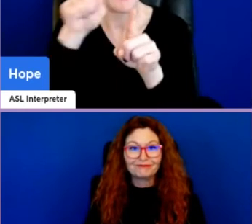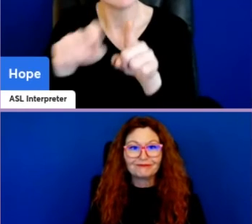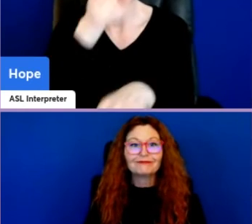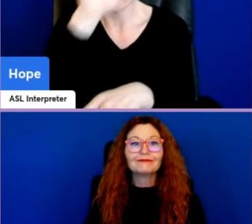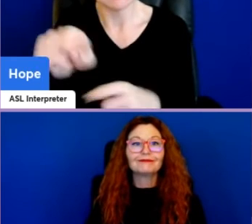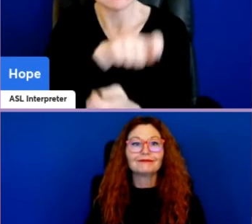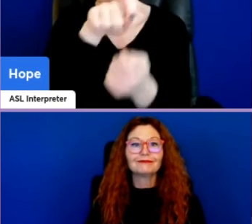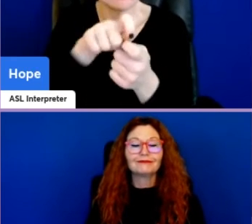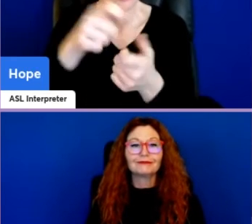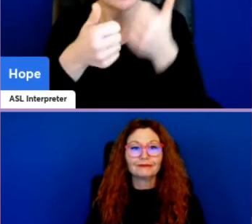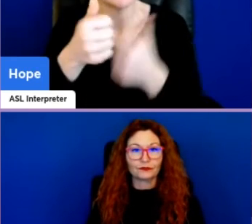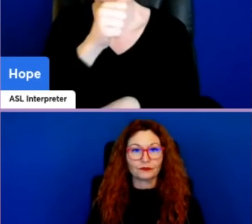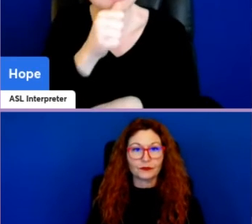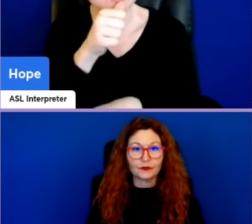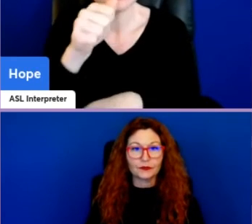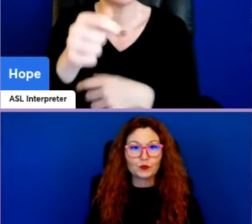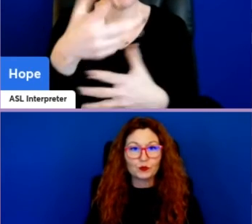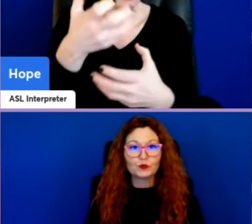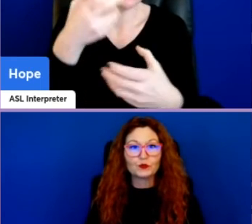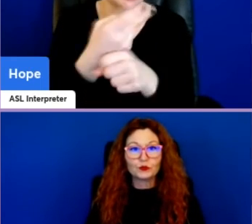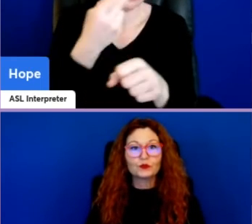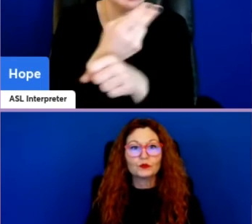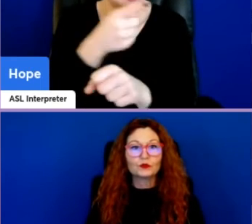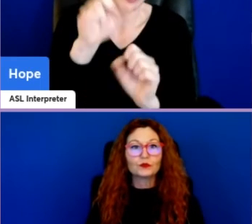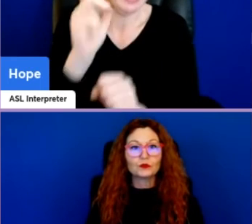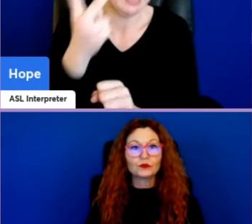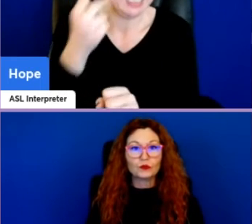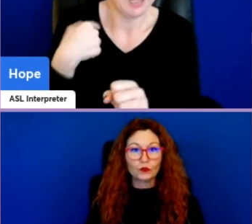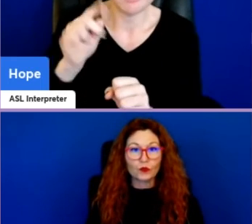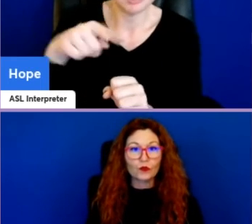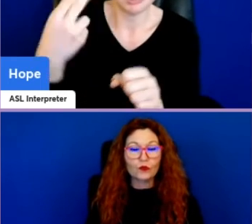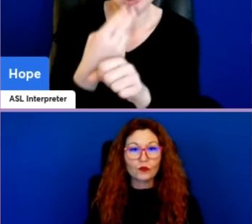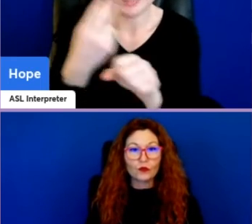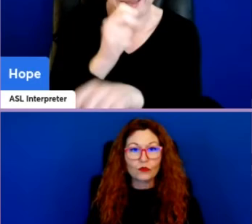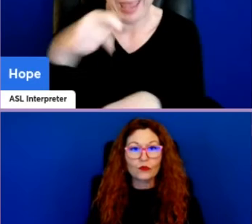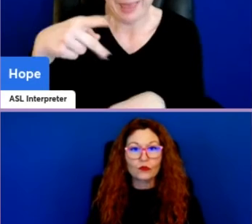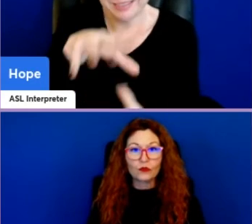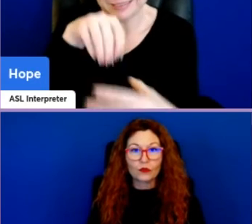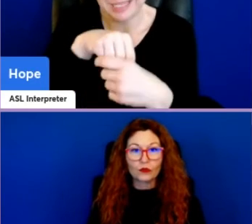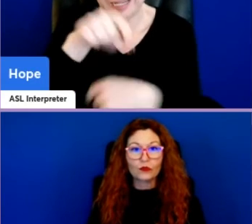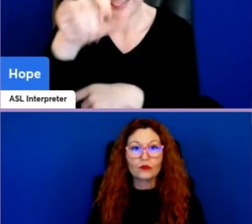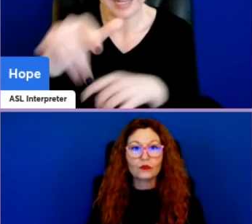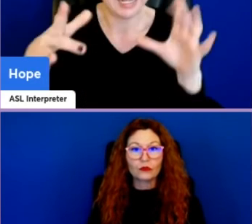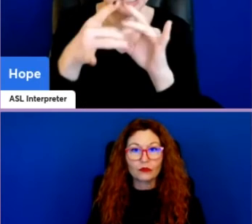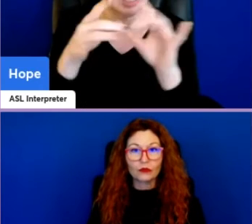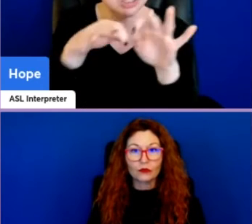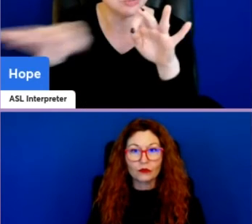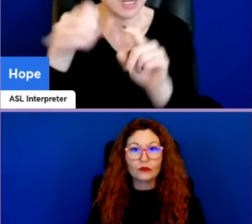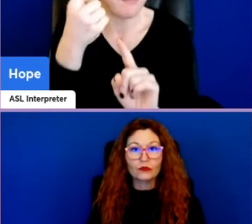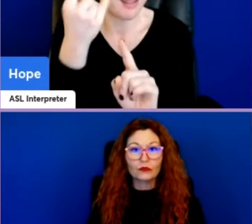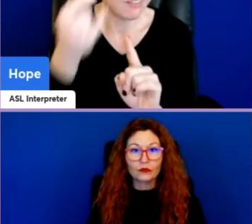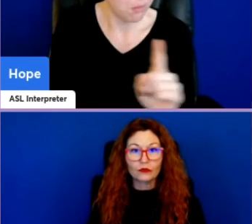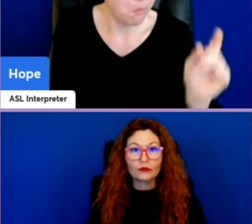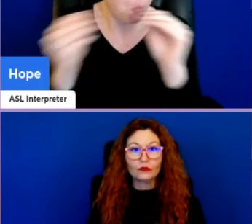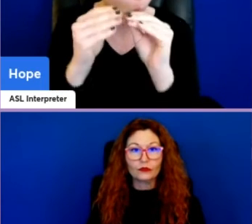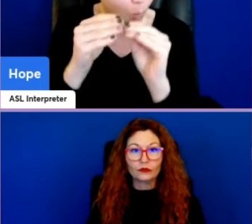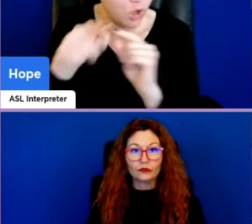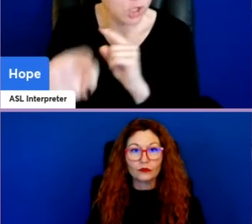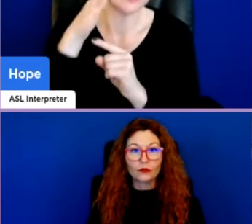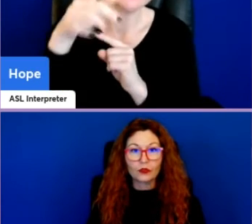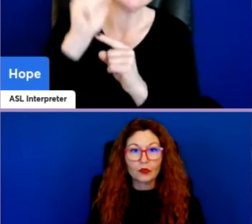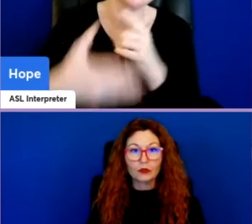secrets within that Key Vault that you want to use. And you can see I'm just using App Insights connection string right here. But if you've got more of them, you're going to have to